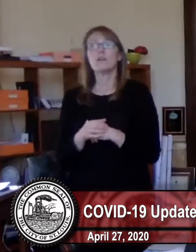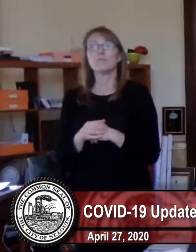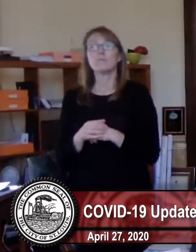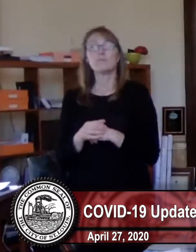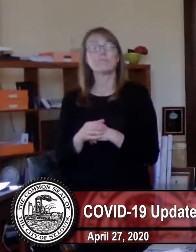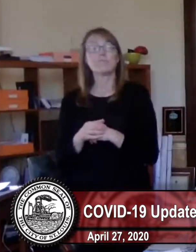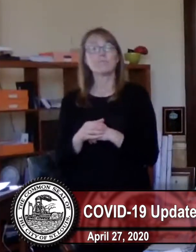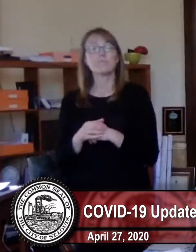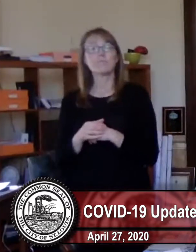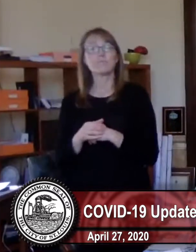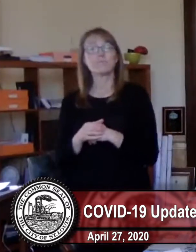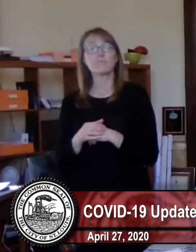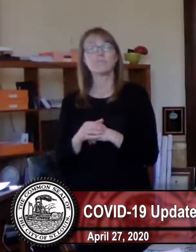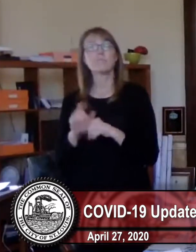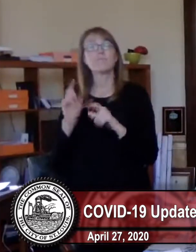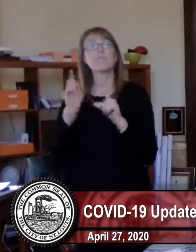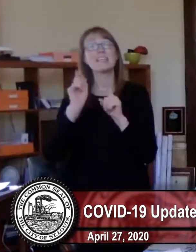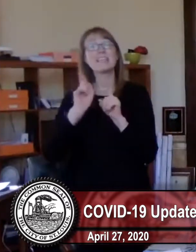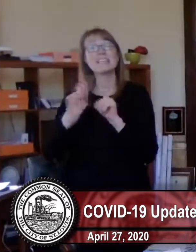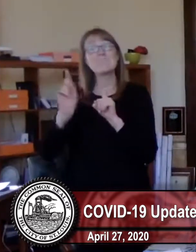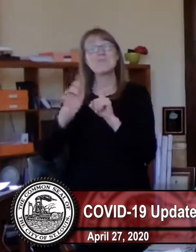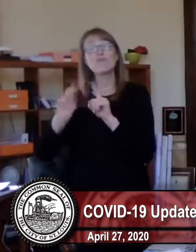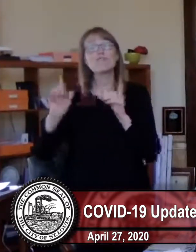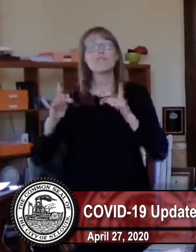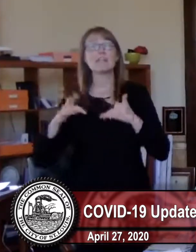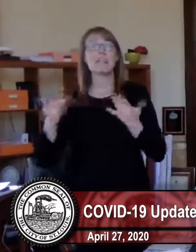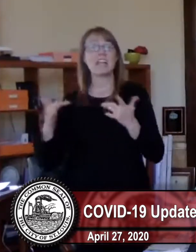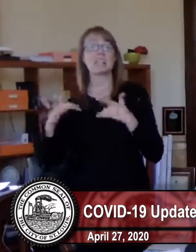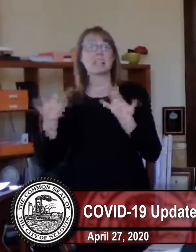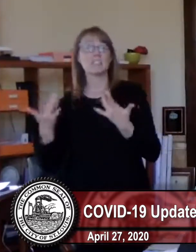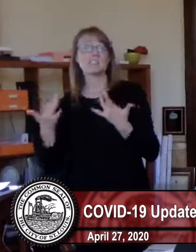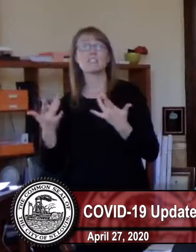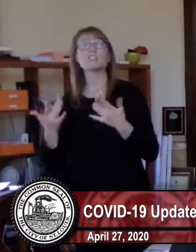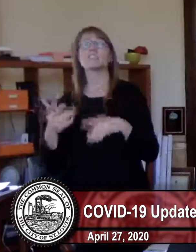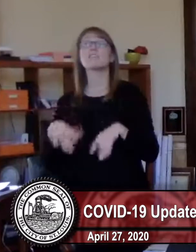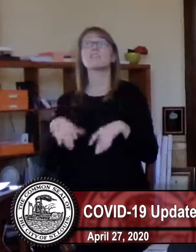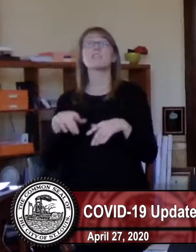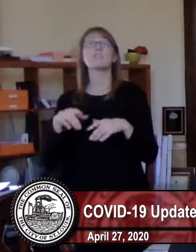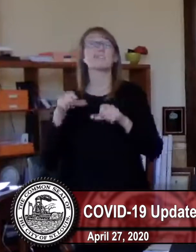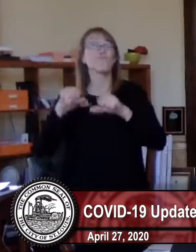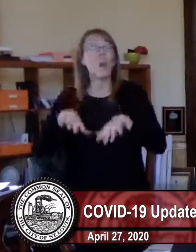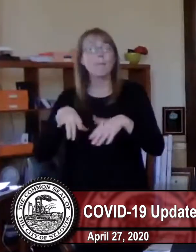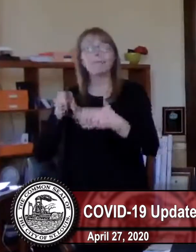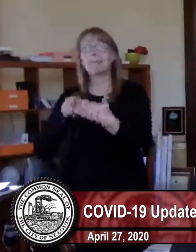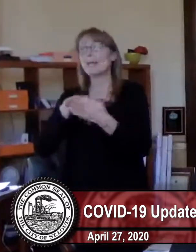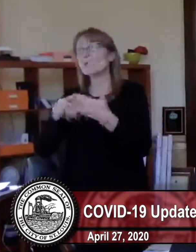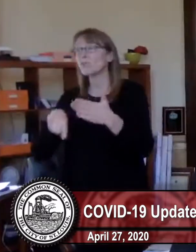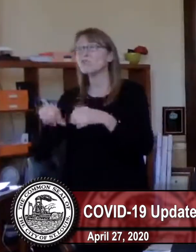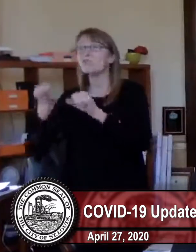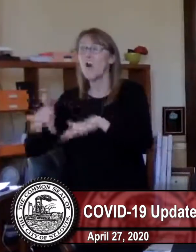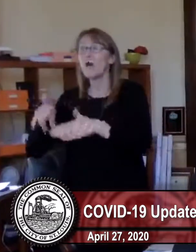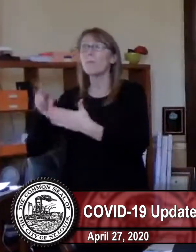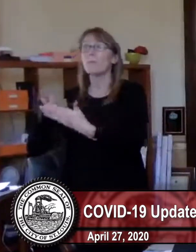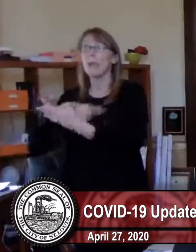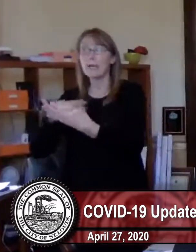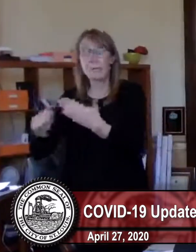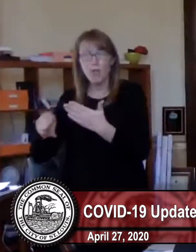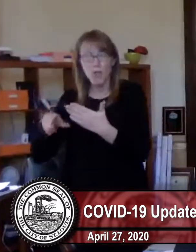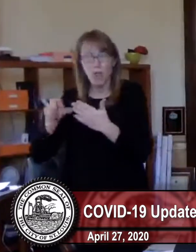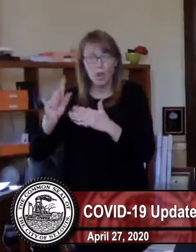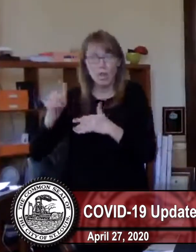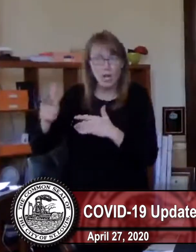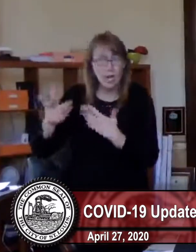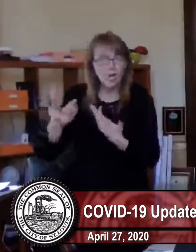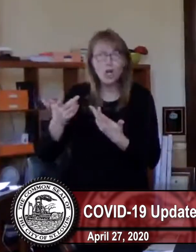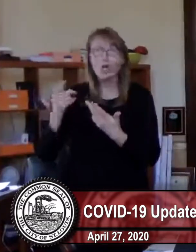best of your knowledge, put back on the books as we slowly start to recover and reopen here? So that's a difficult question. I actually spoke with the